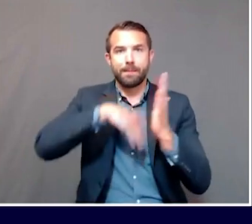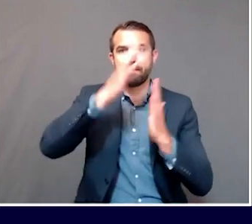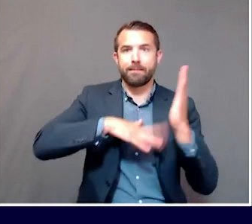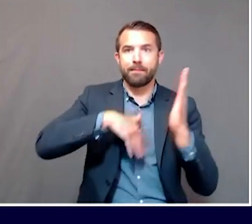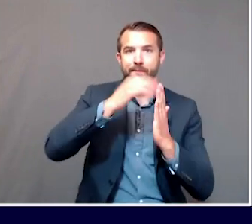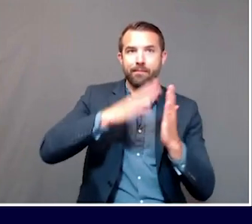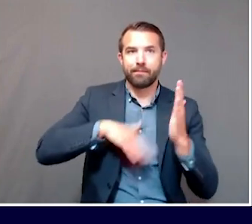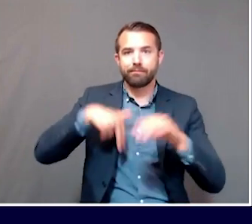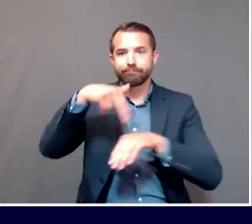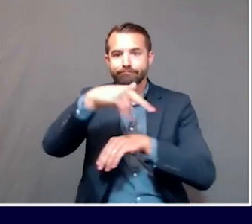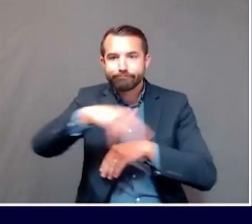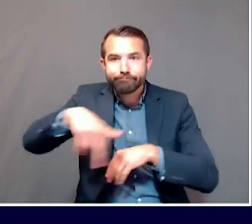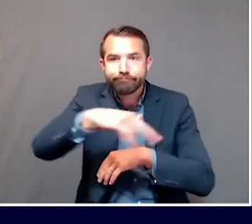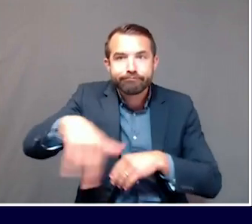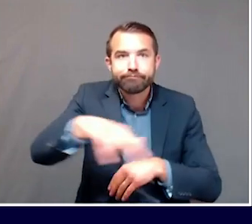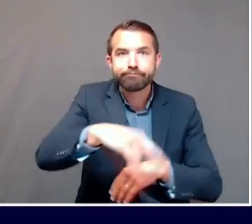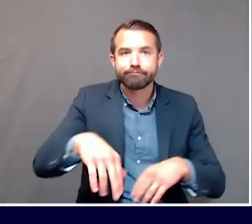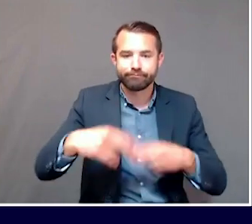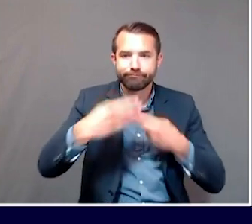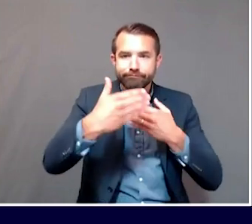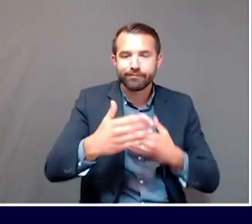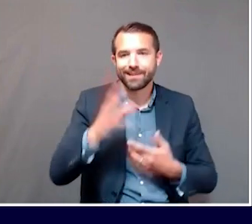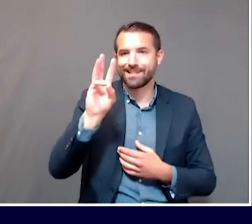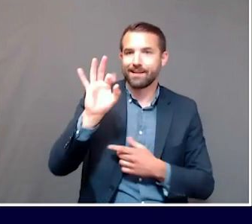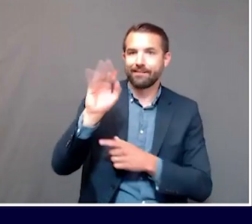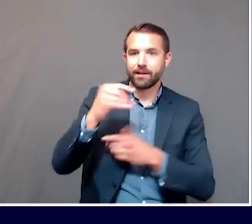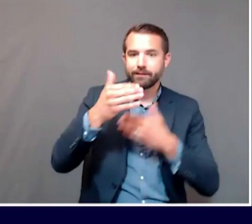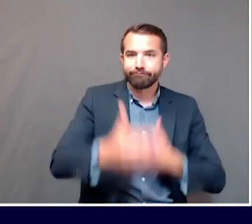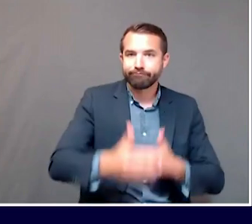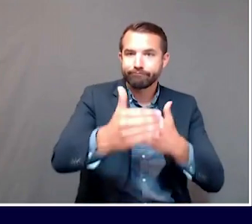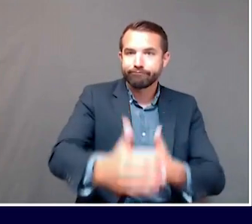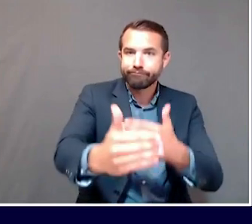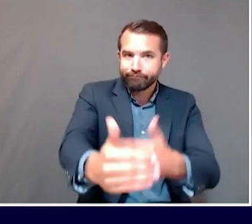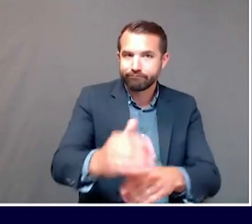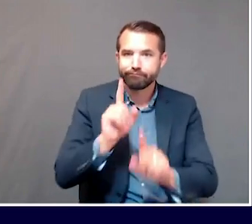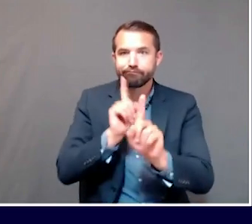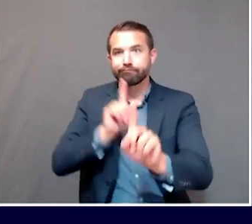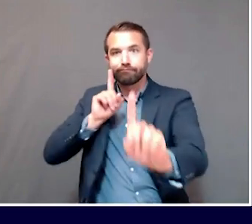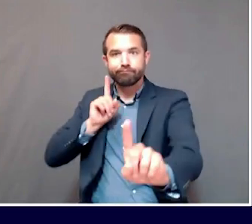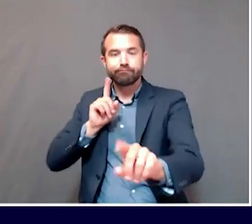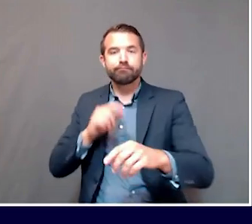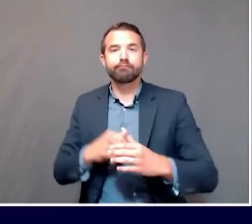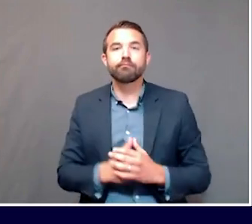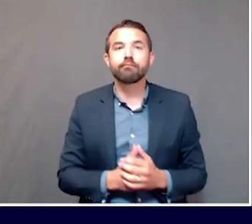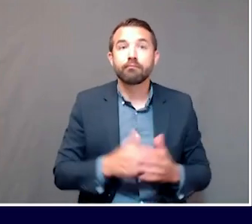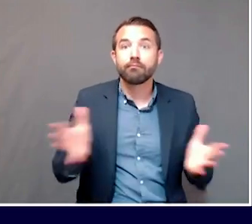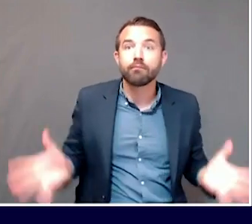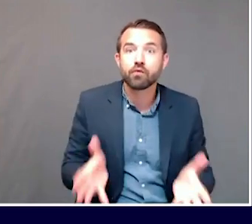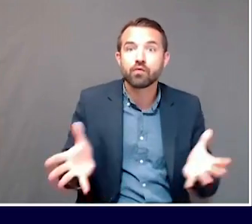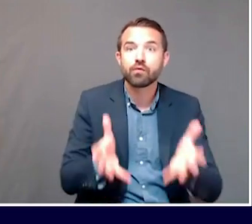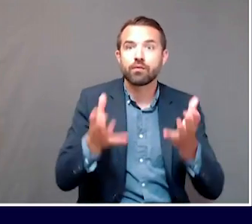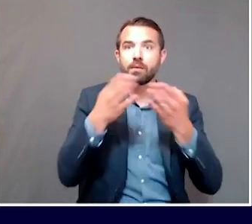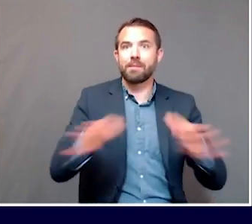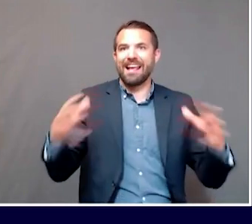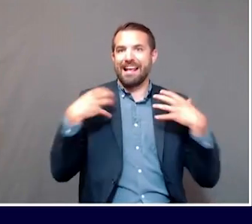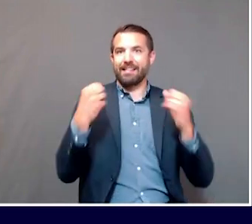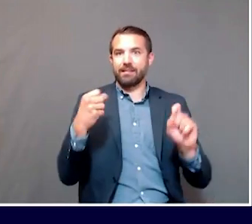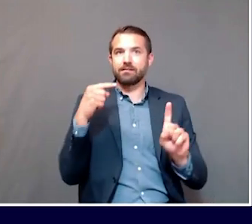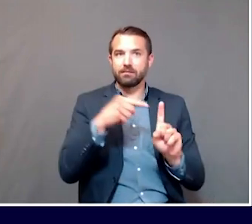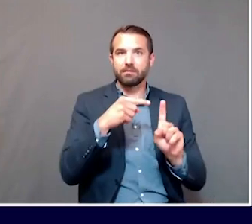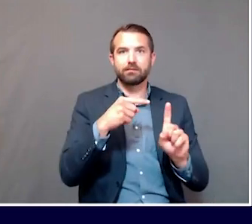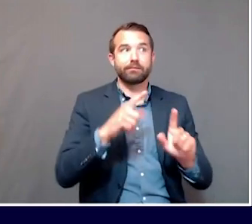and signage for physical distancing in public spaces and in closed streets that weren't always